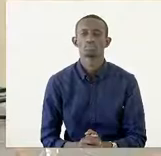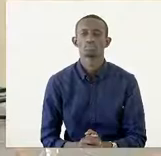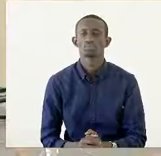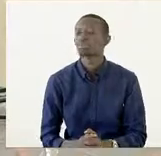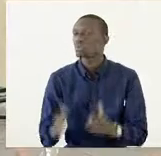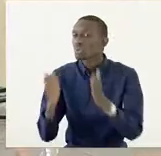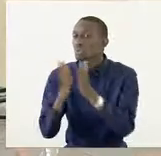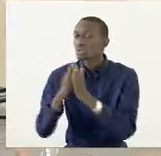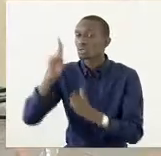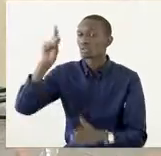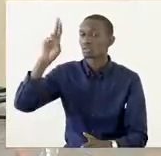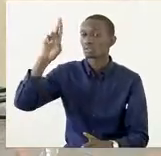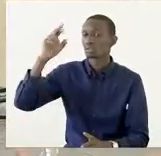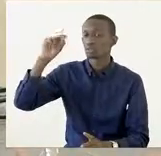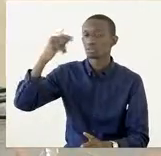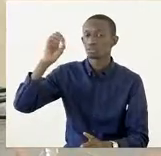withdrawing